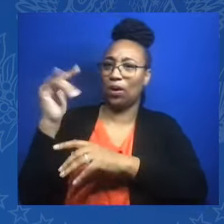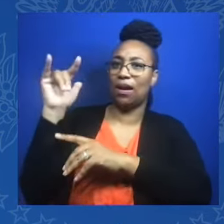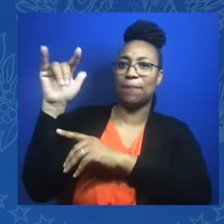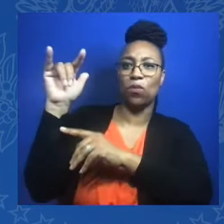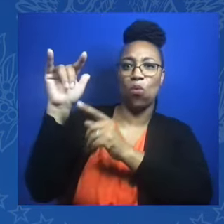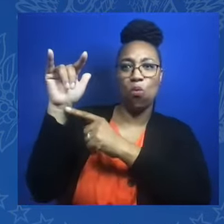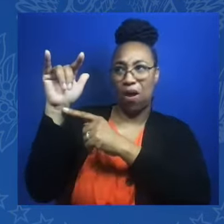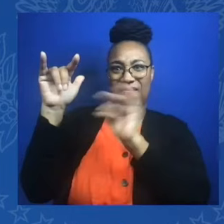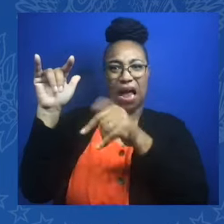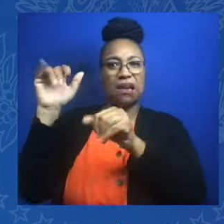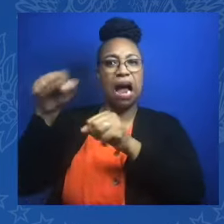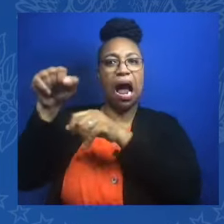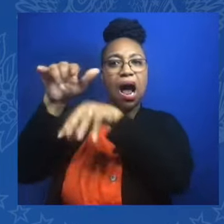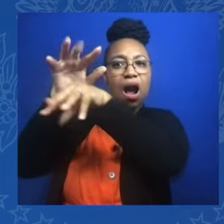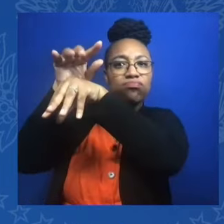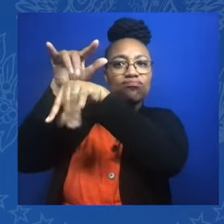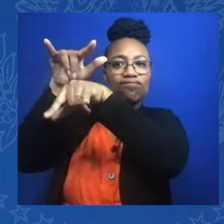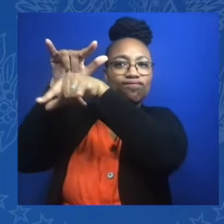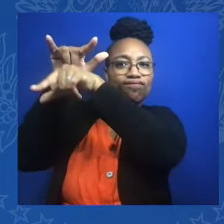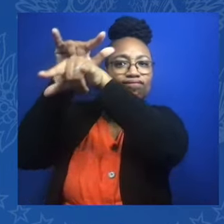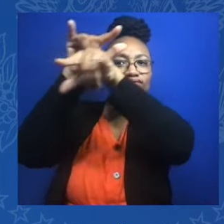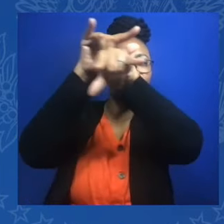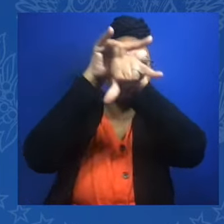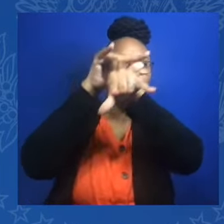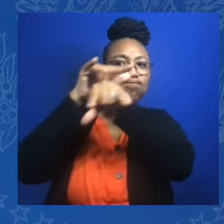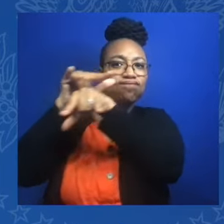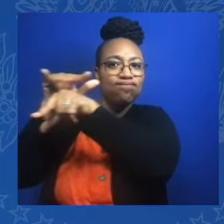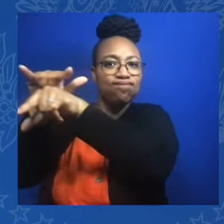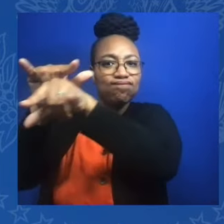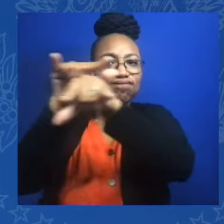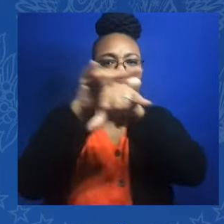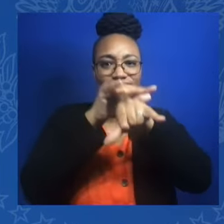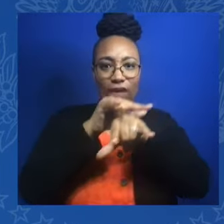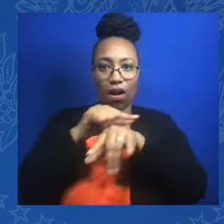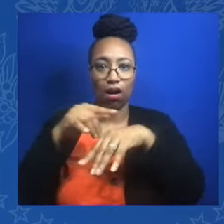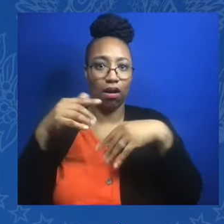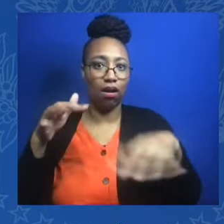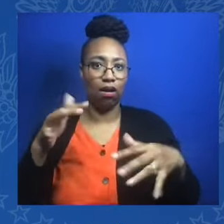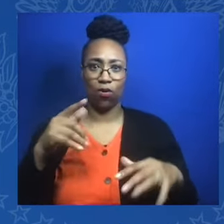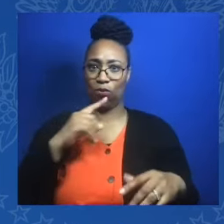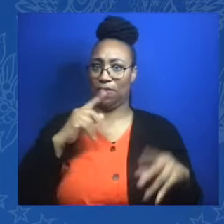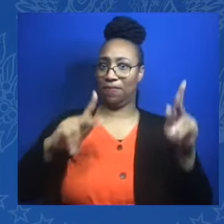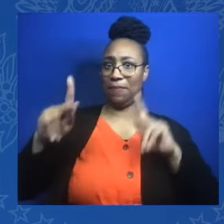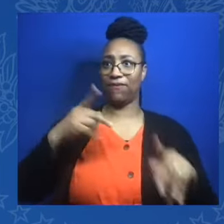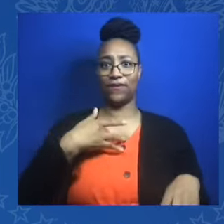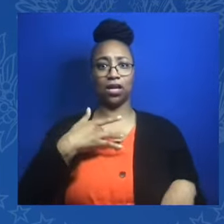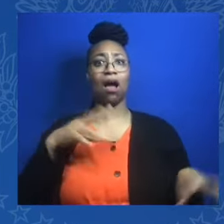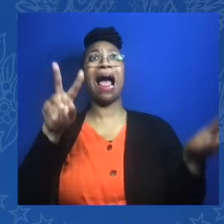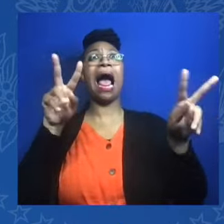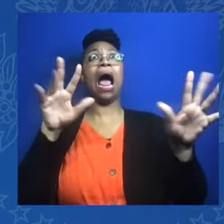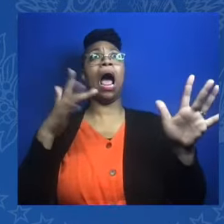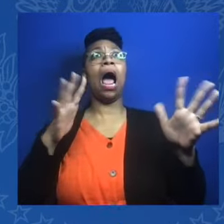people can continue to rest soundly, knowing NORAD is in the watch.